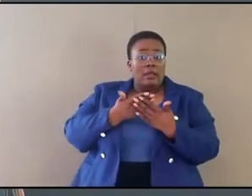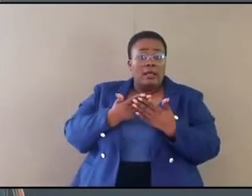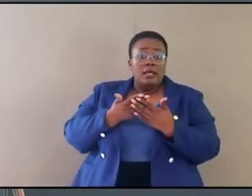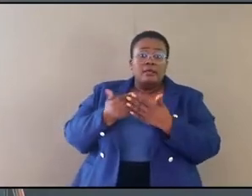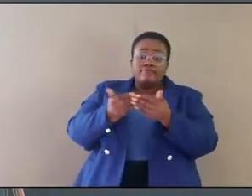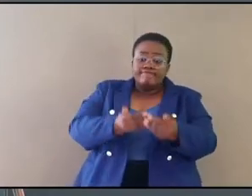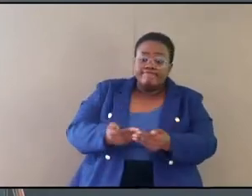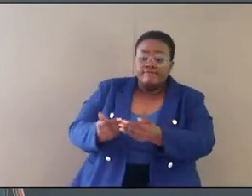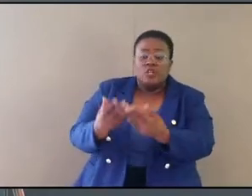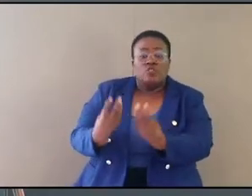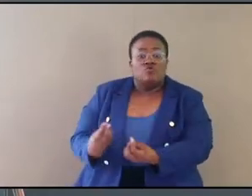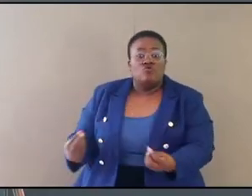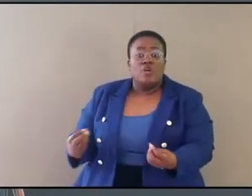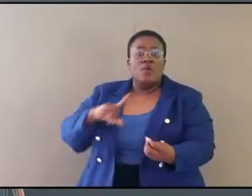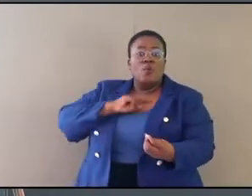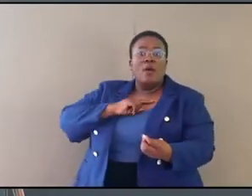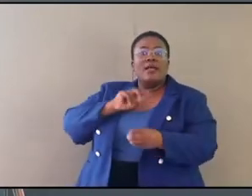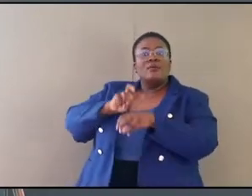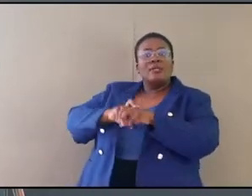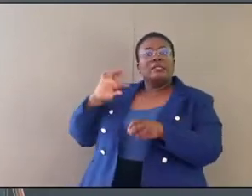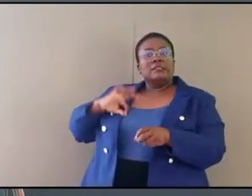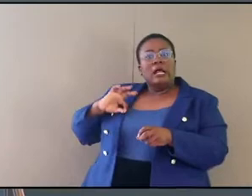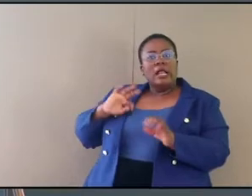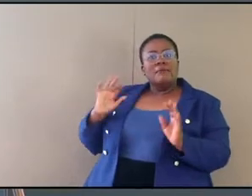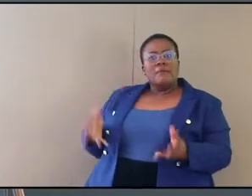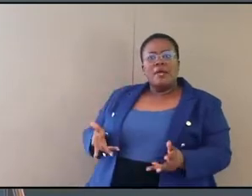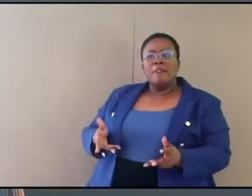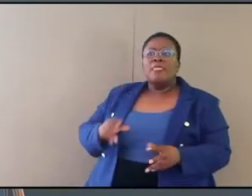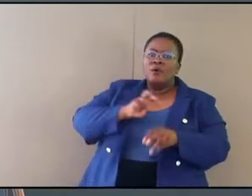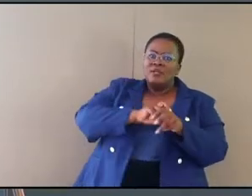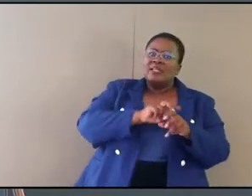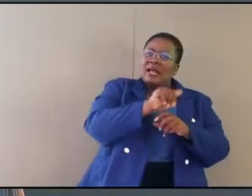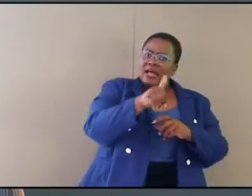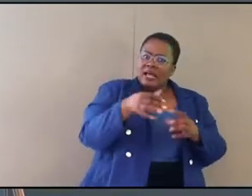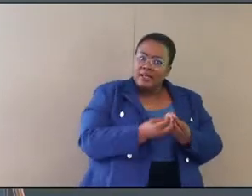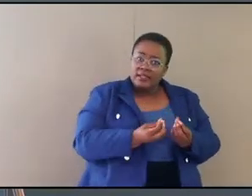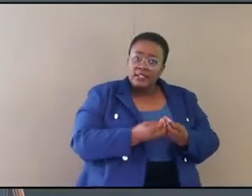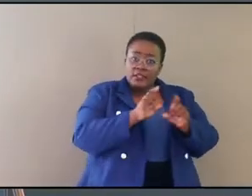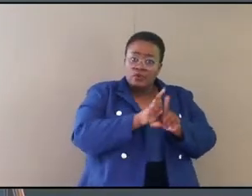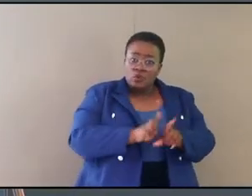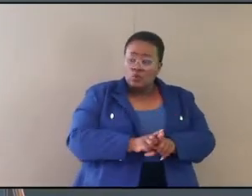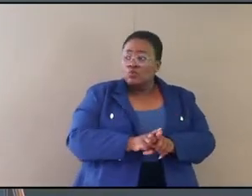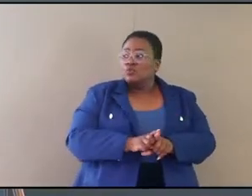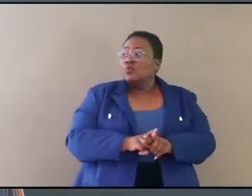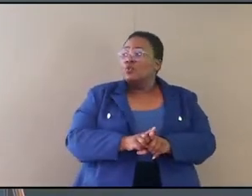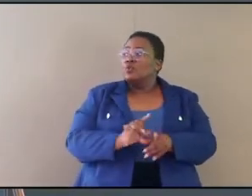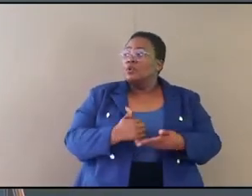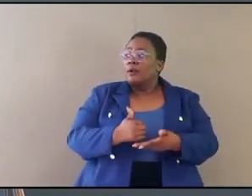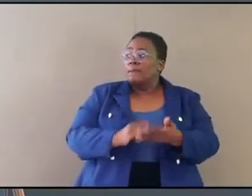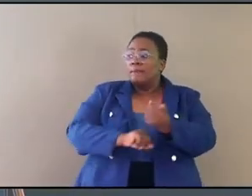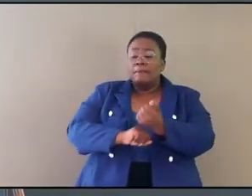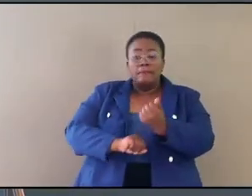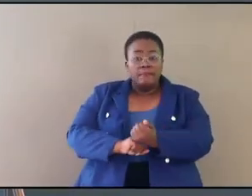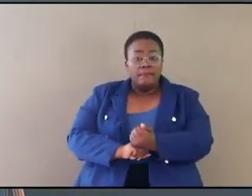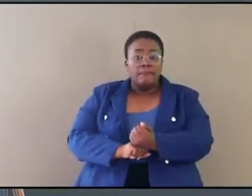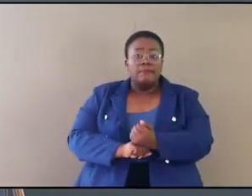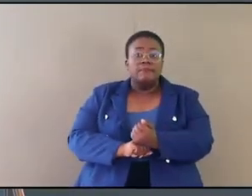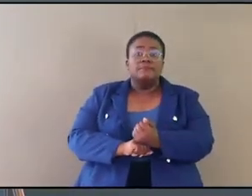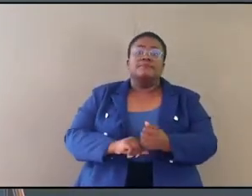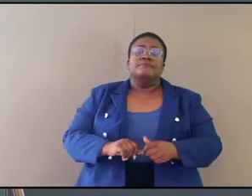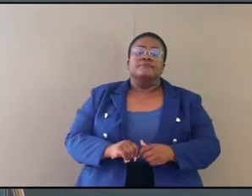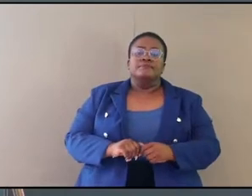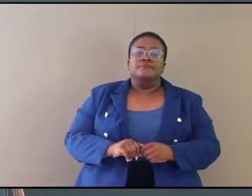Because you don't only raise the child with income. You also raise them with other parts of the social protection system in the country. So